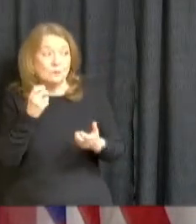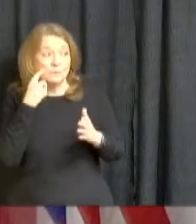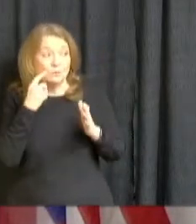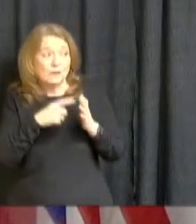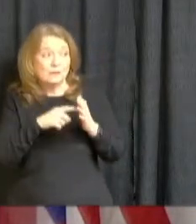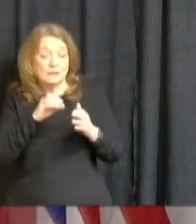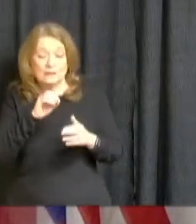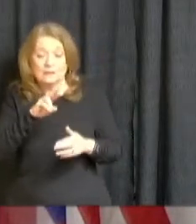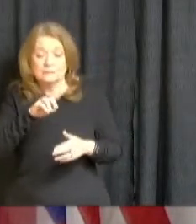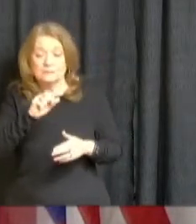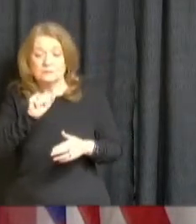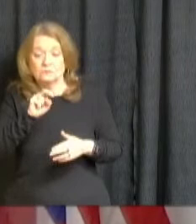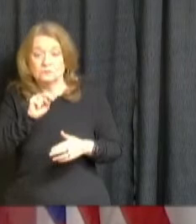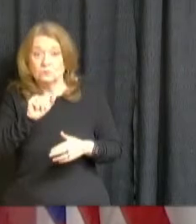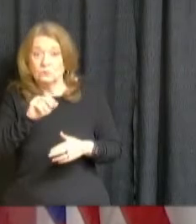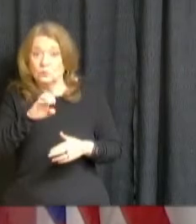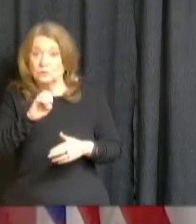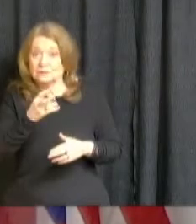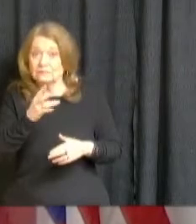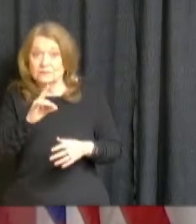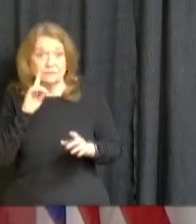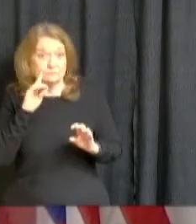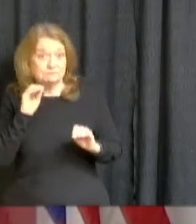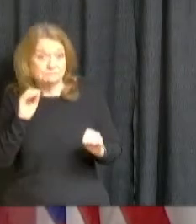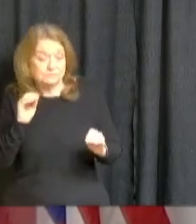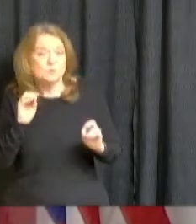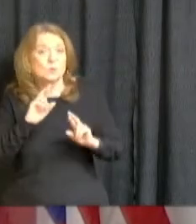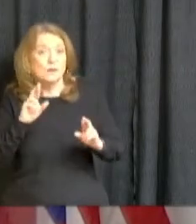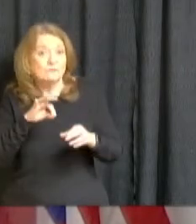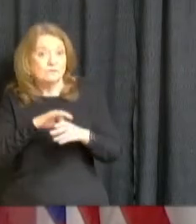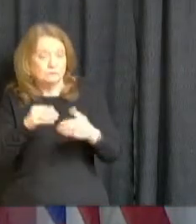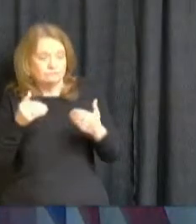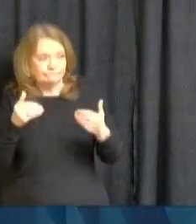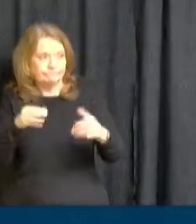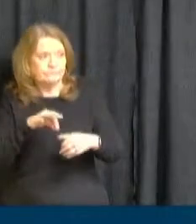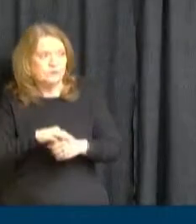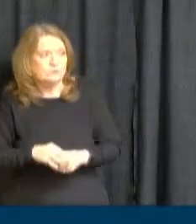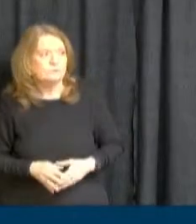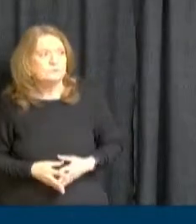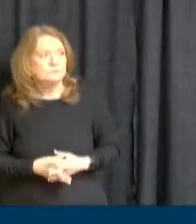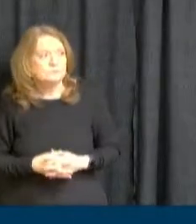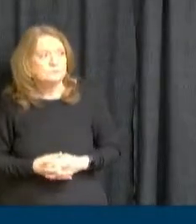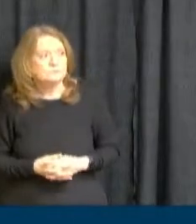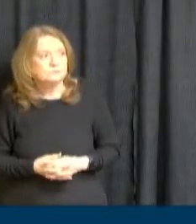ordinance 78? Seeing none, hearing none, are you ready to vote? All members, please cast